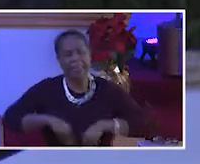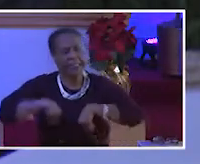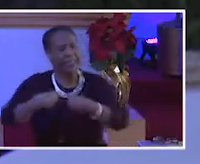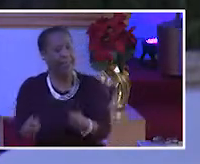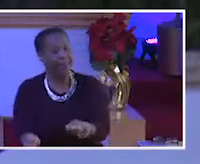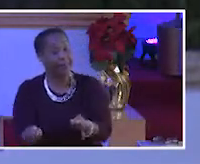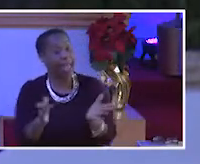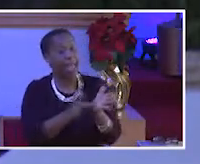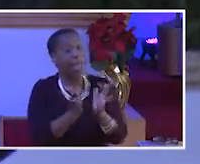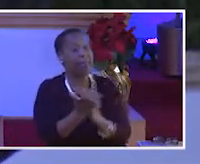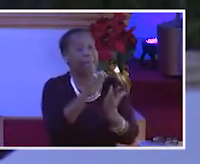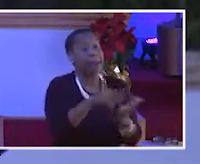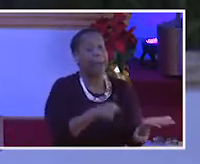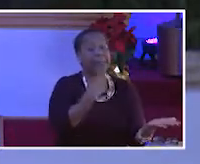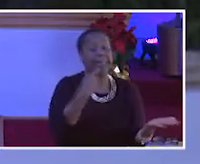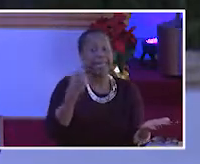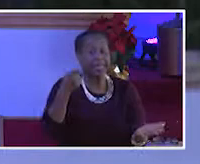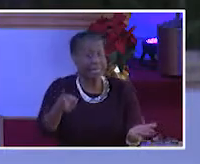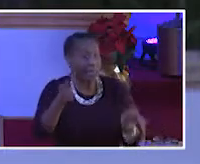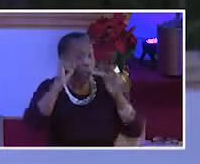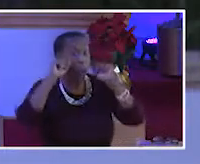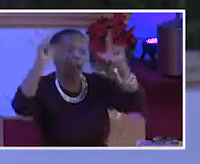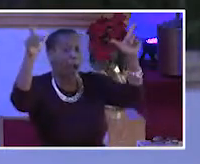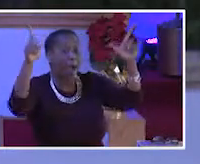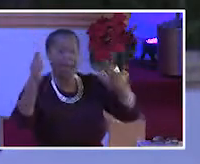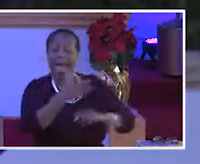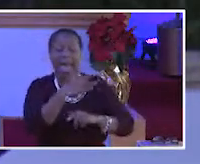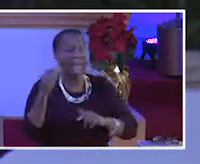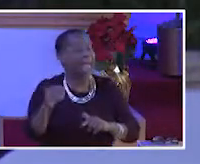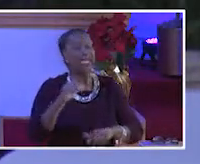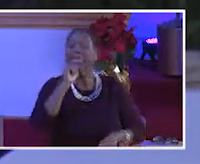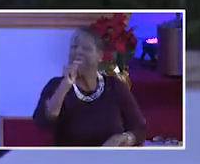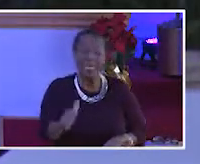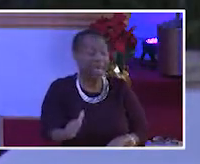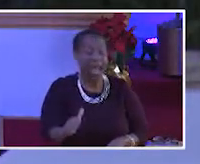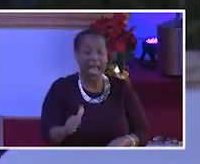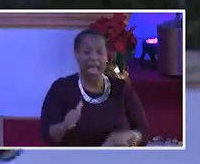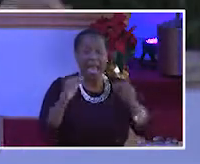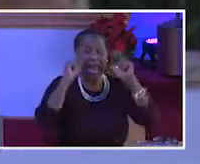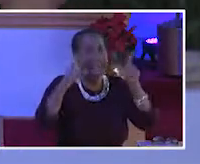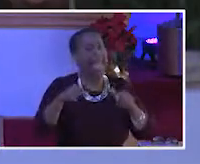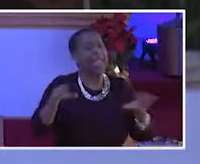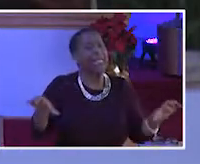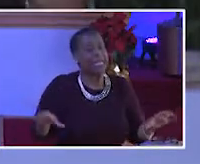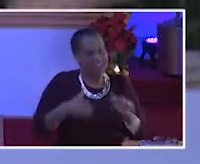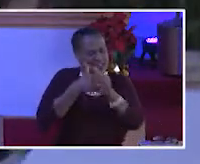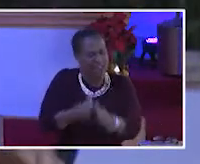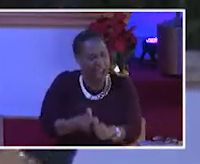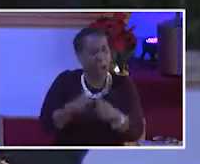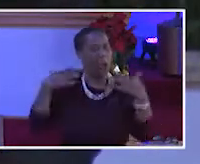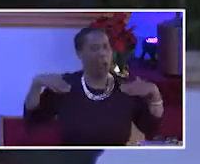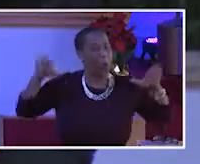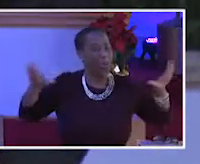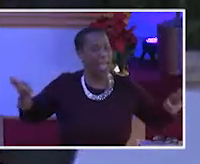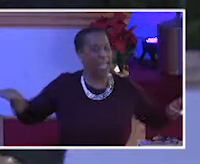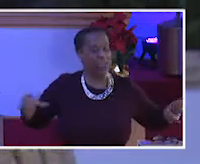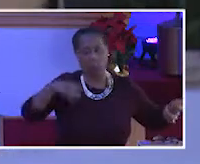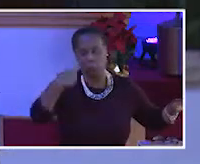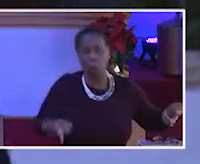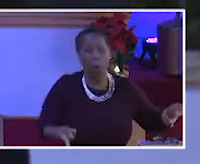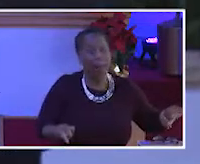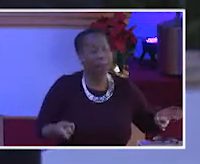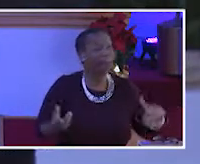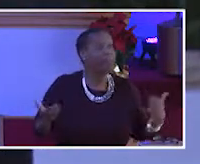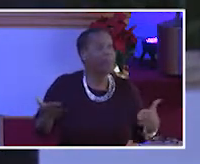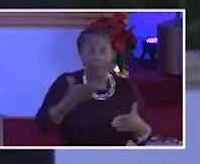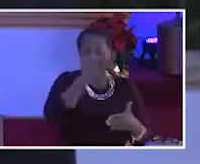Bible says that he woke up and he did as the angel had commanded. And